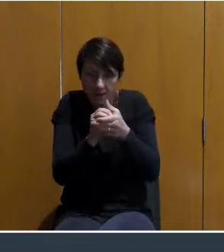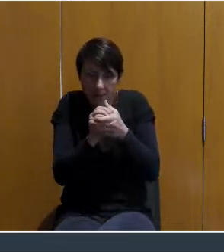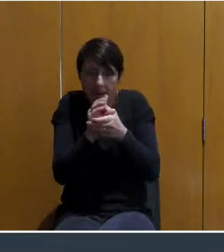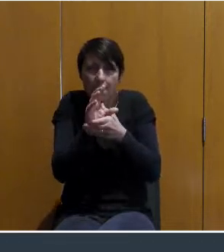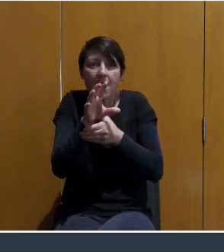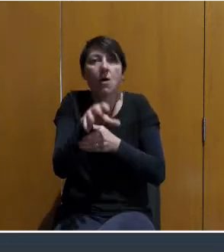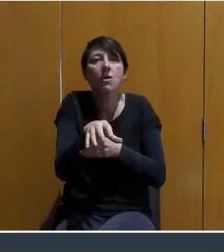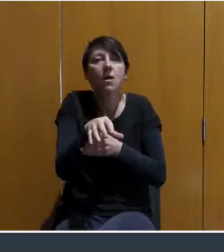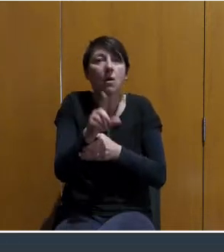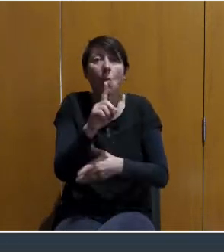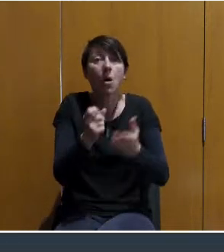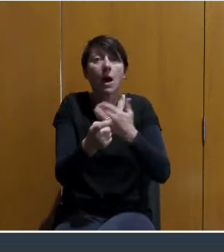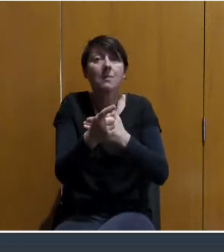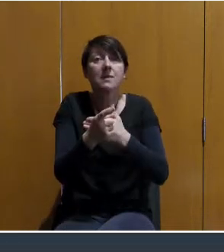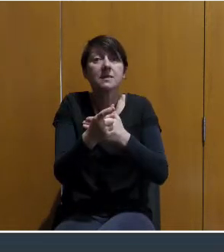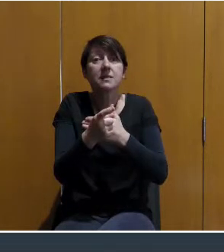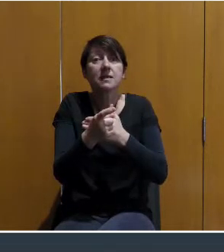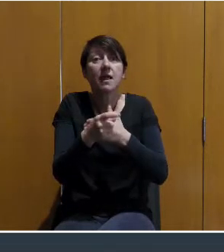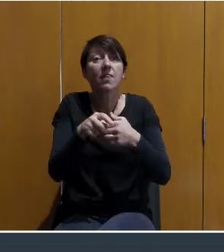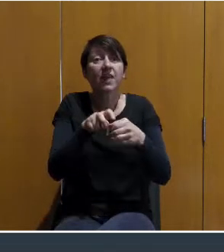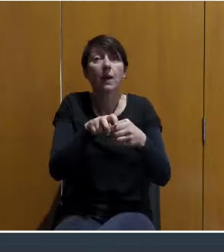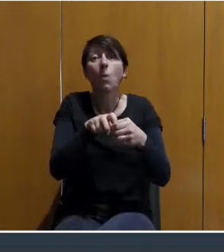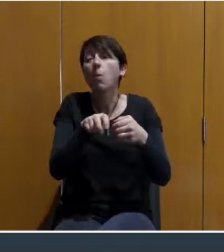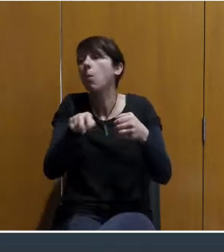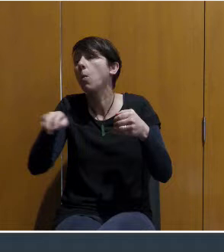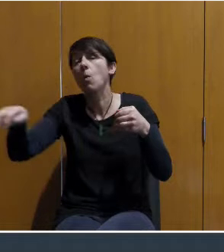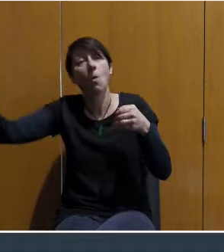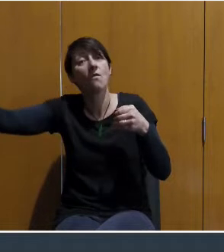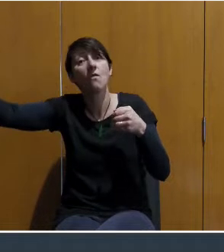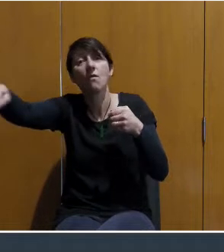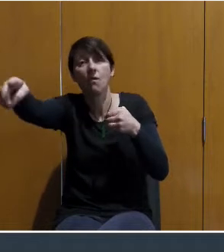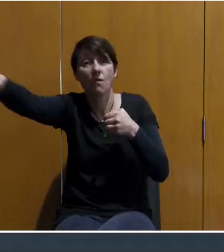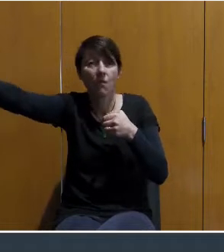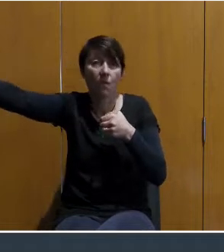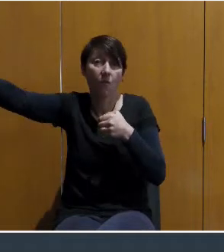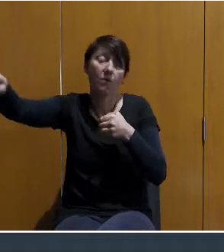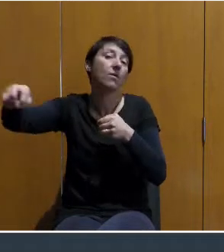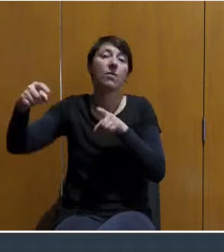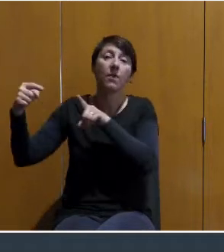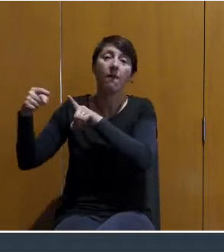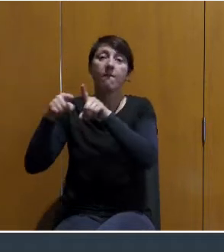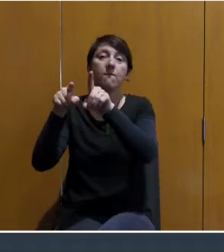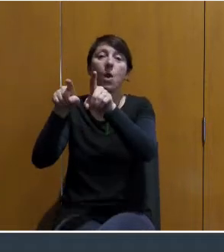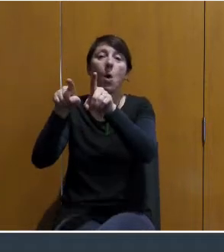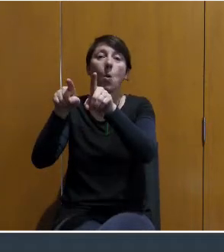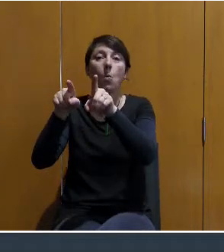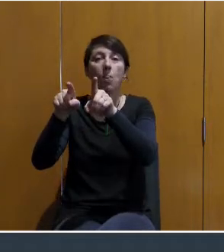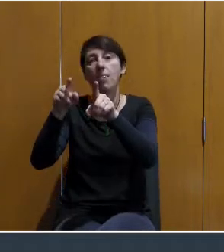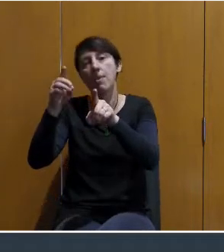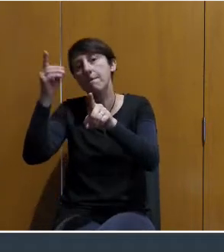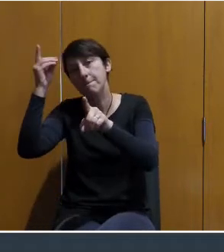nomadic. So they're no longer associated with the nest, they're associated with the parent birds.